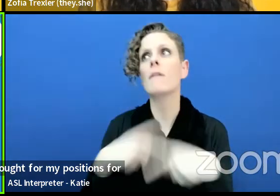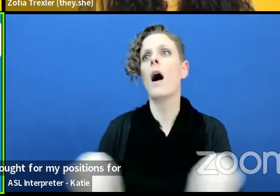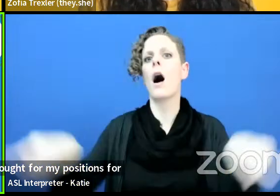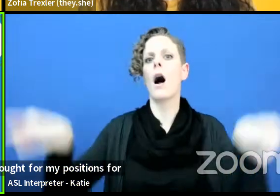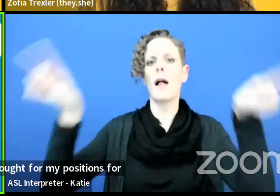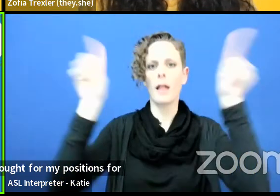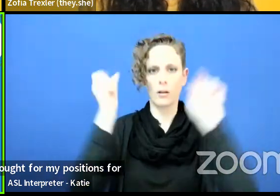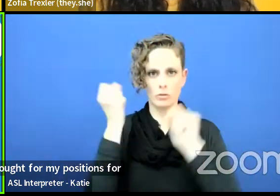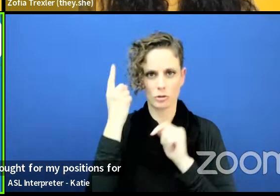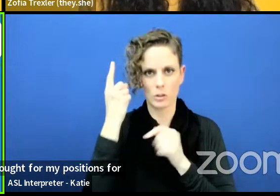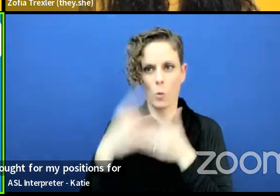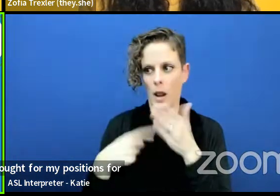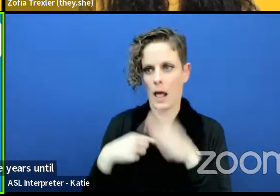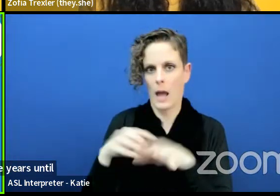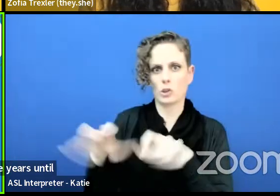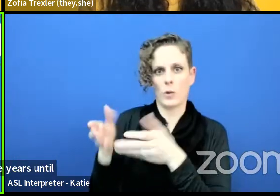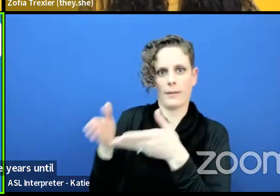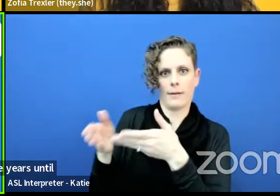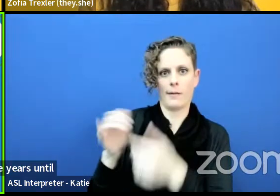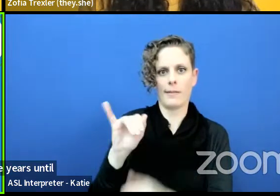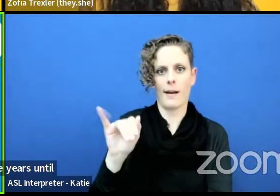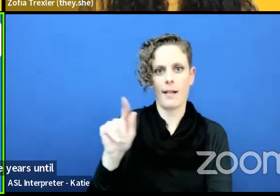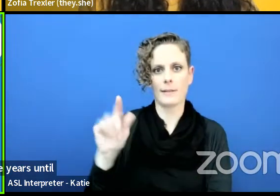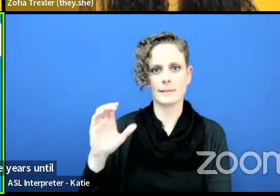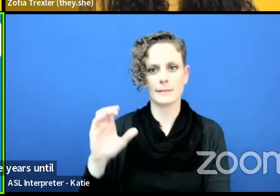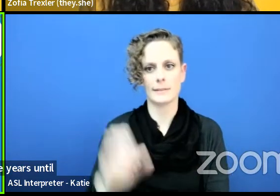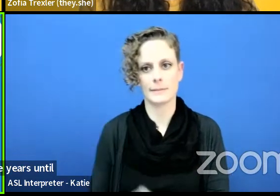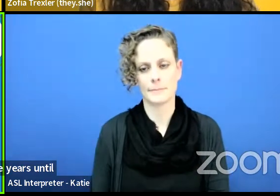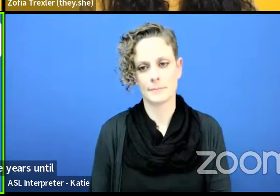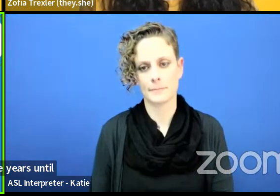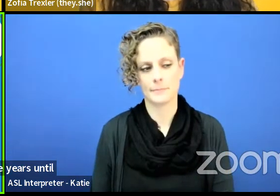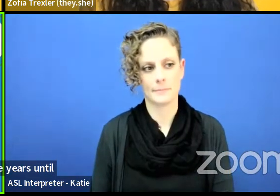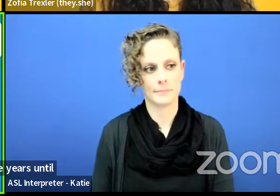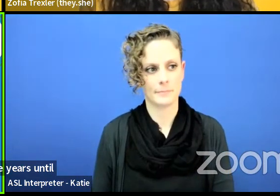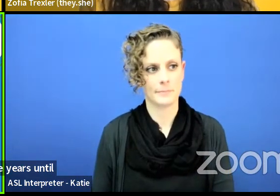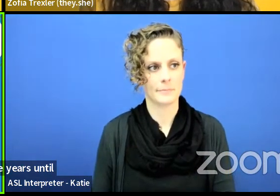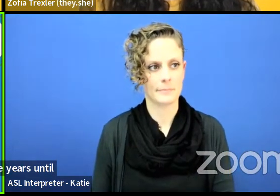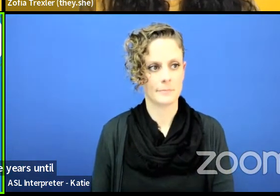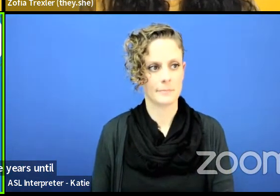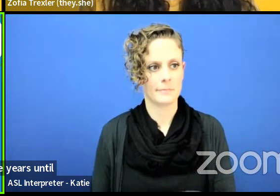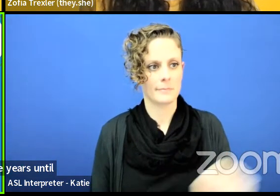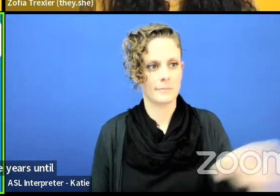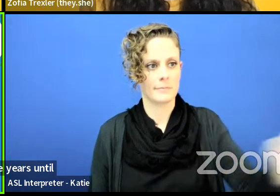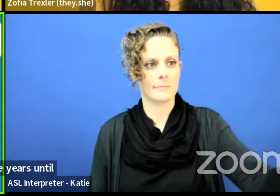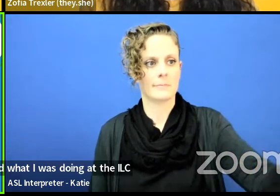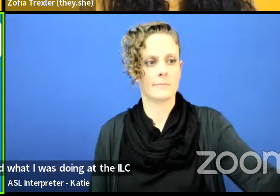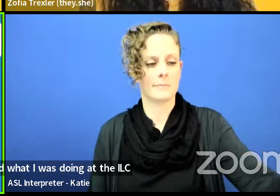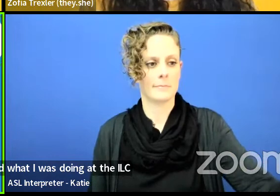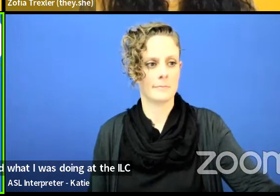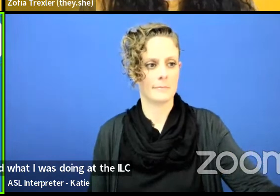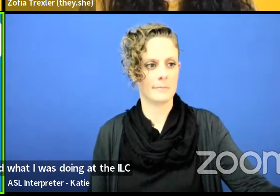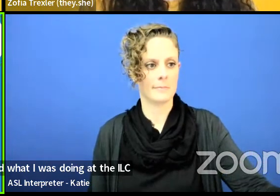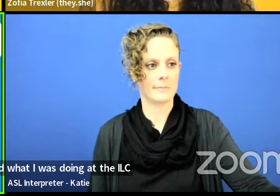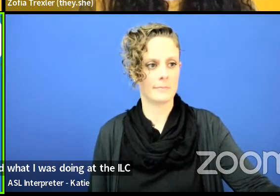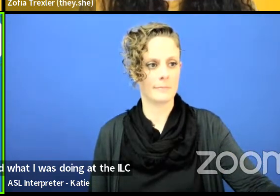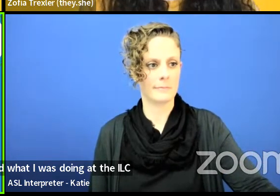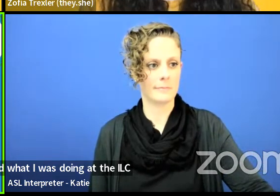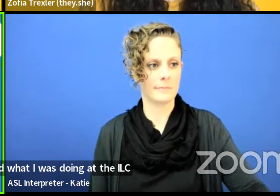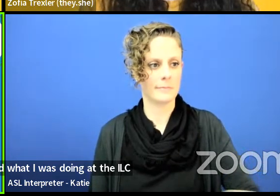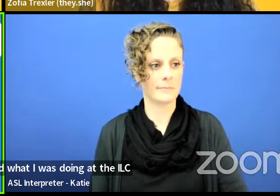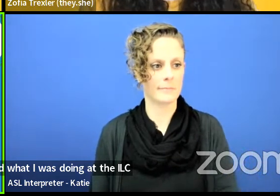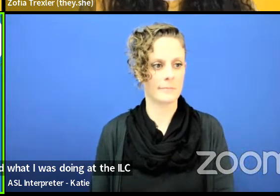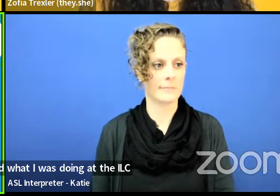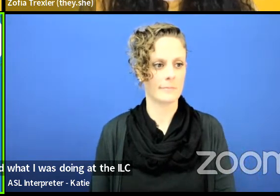that I was doing at the ILC and being able to work statewide, because I still seen a